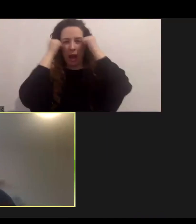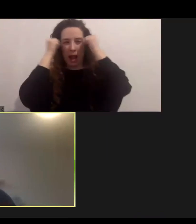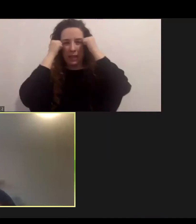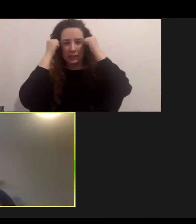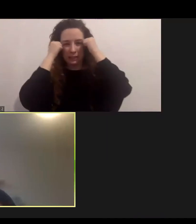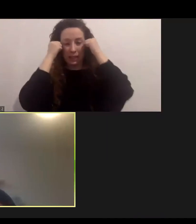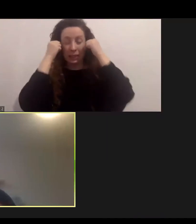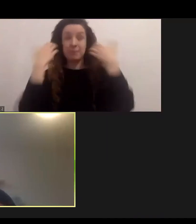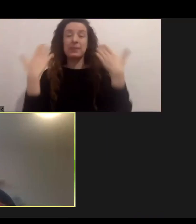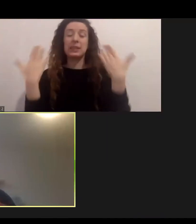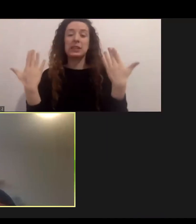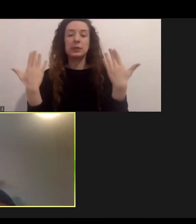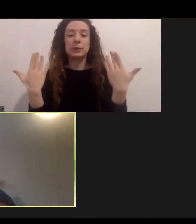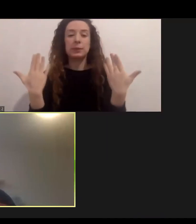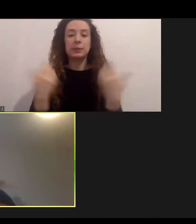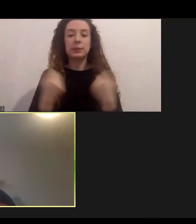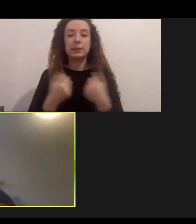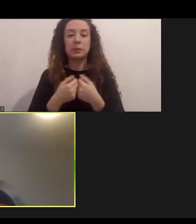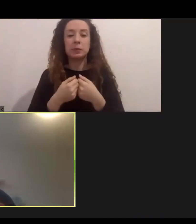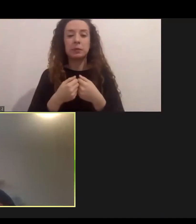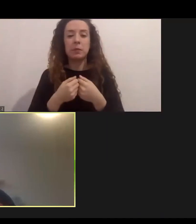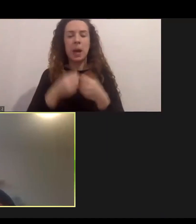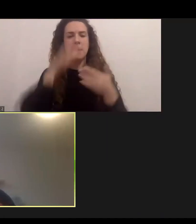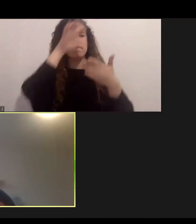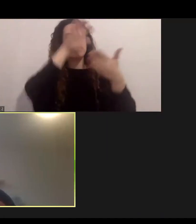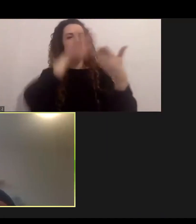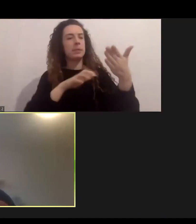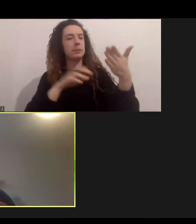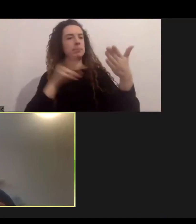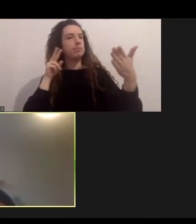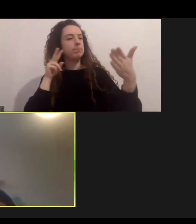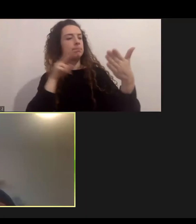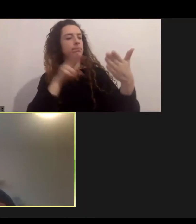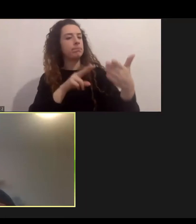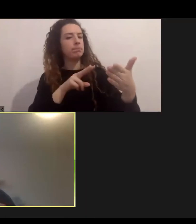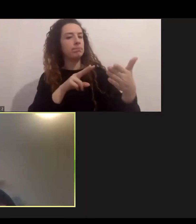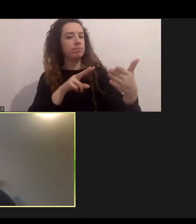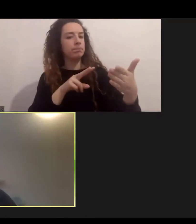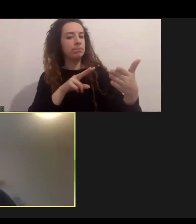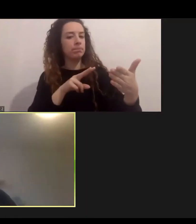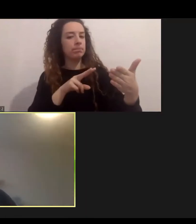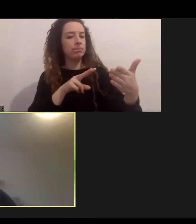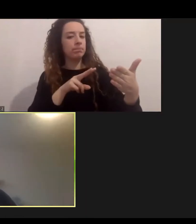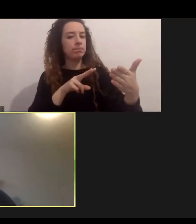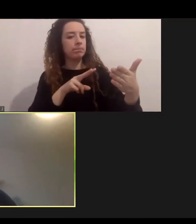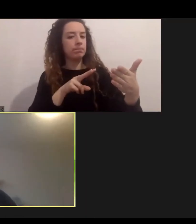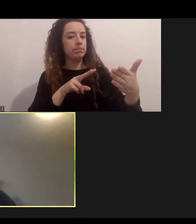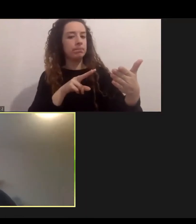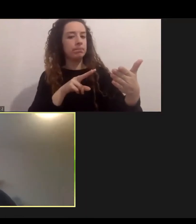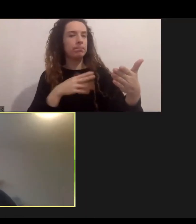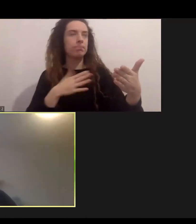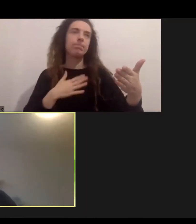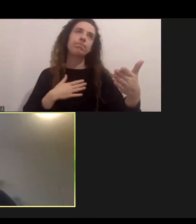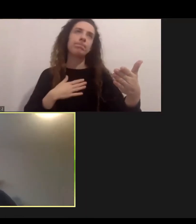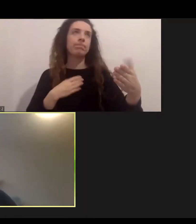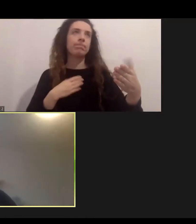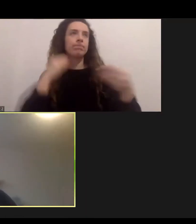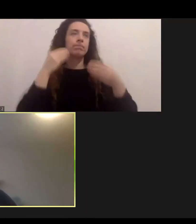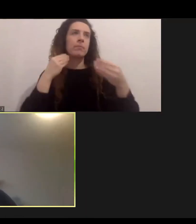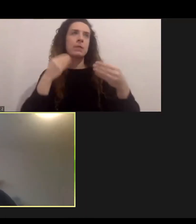great trouble to listen your teacher carefully. And the second thing, which